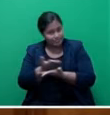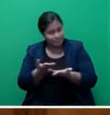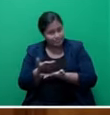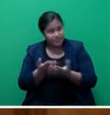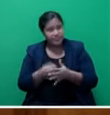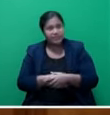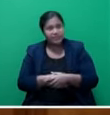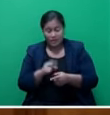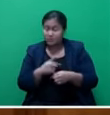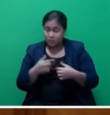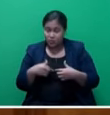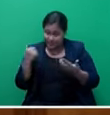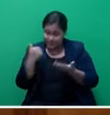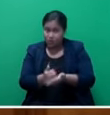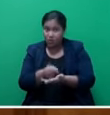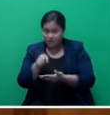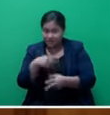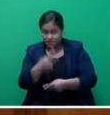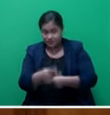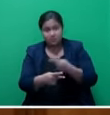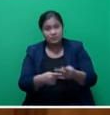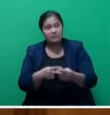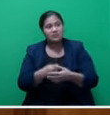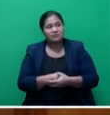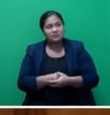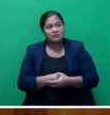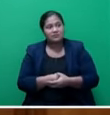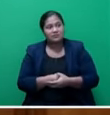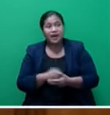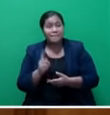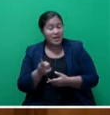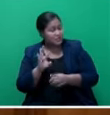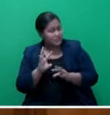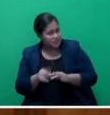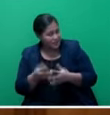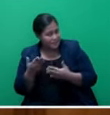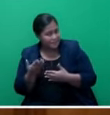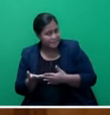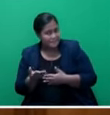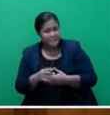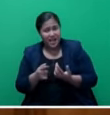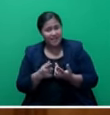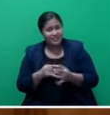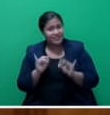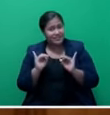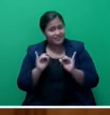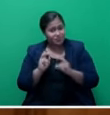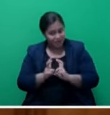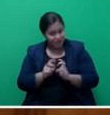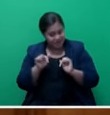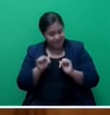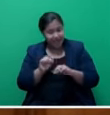We support this protocol, but there are some underlying problems in the country that we need